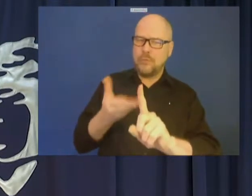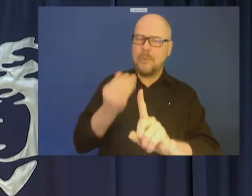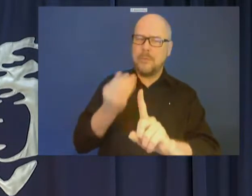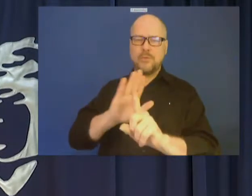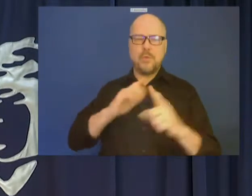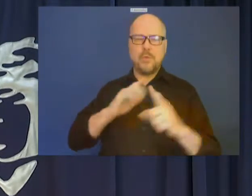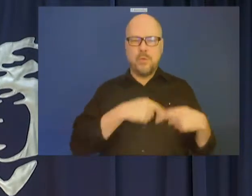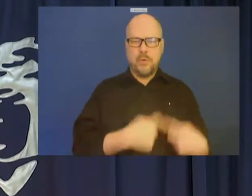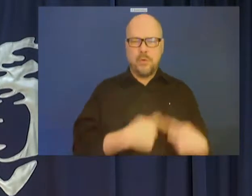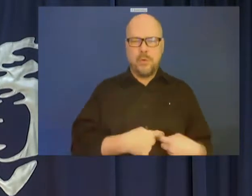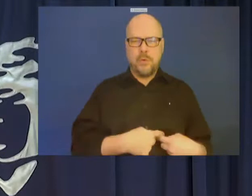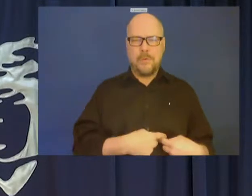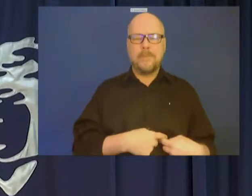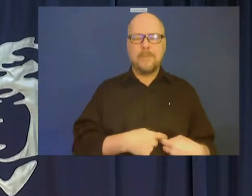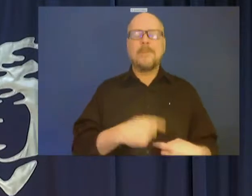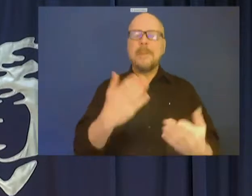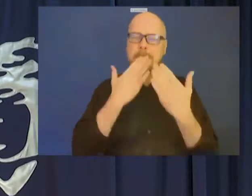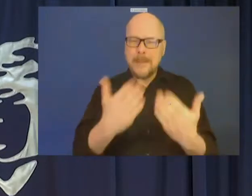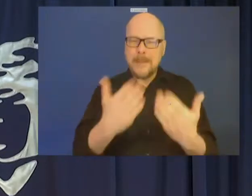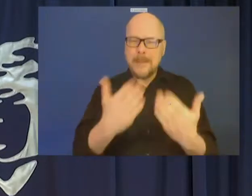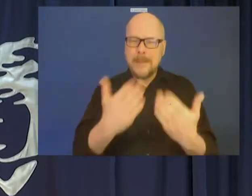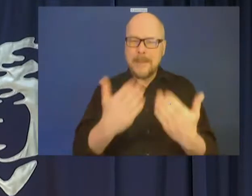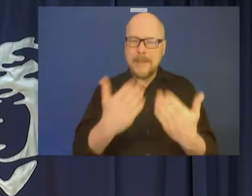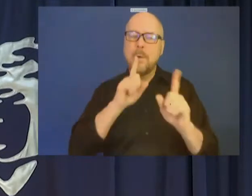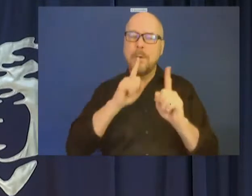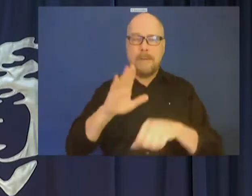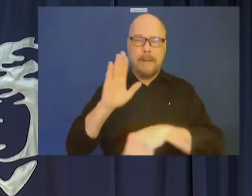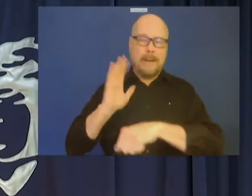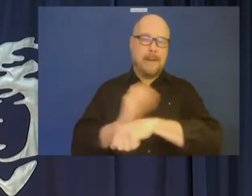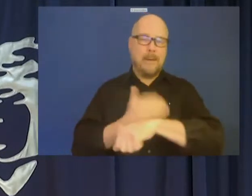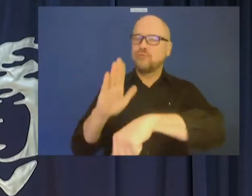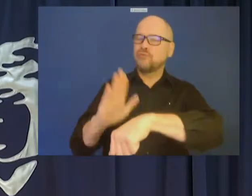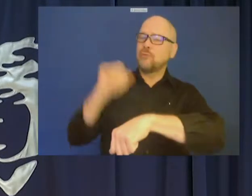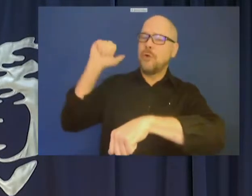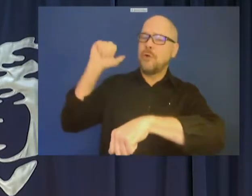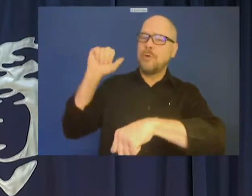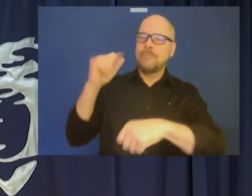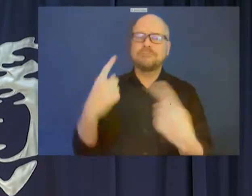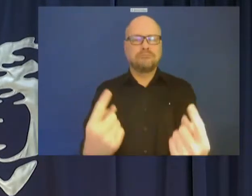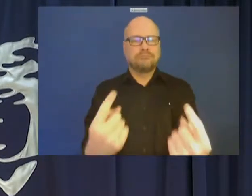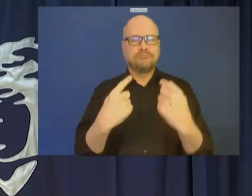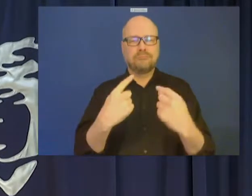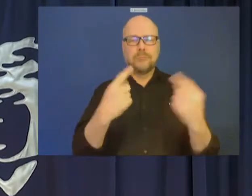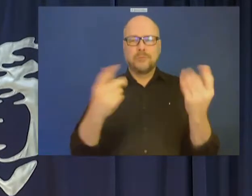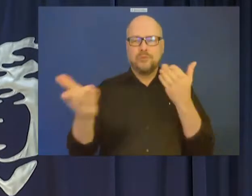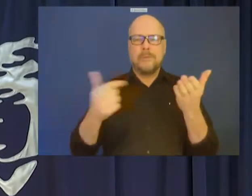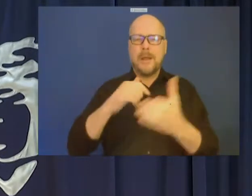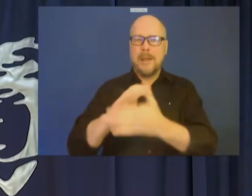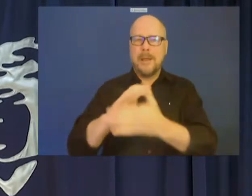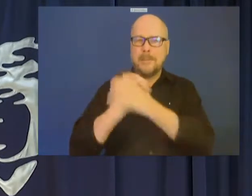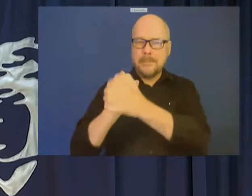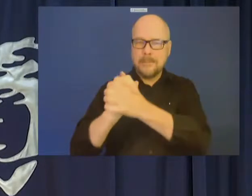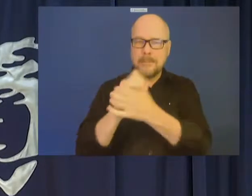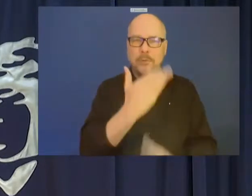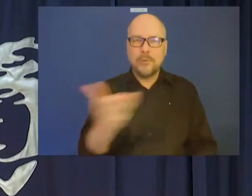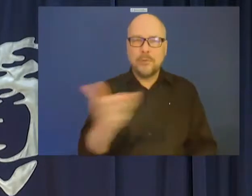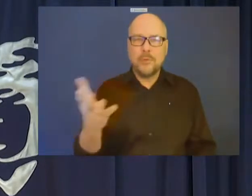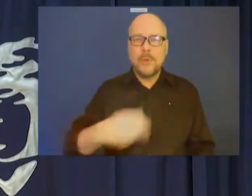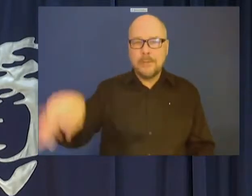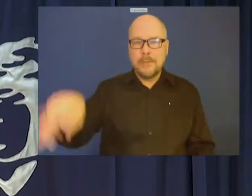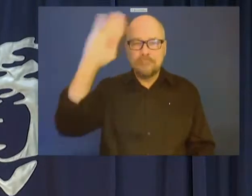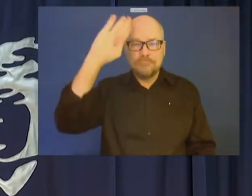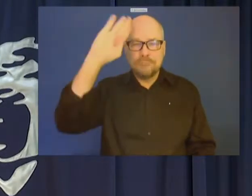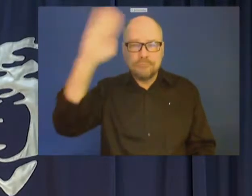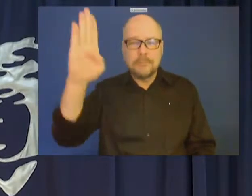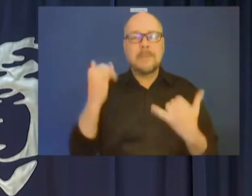calling. Thank you for answering that call. I applaud you and I salute you. At this time, please rise